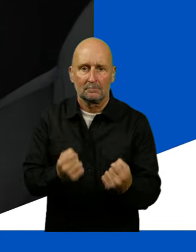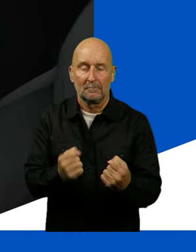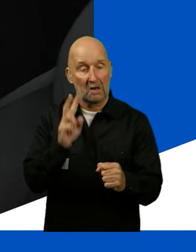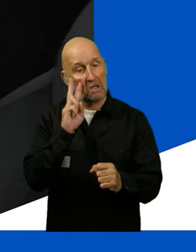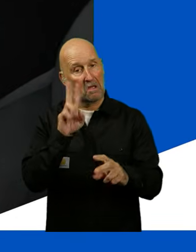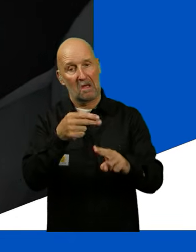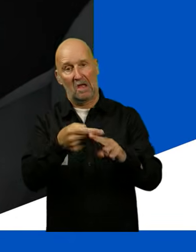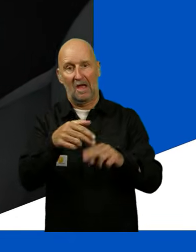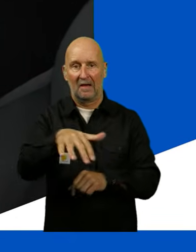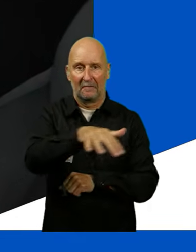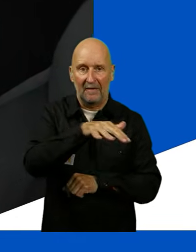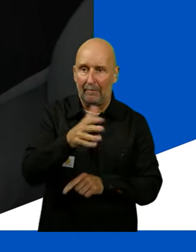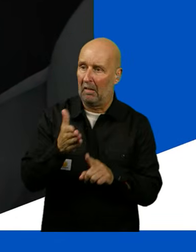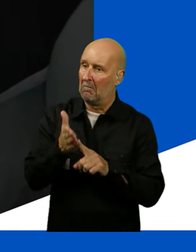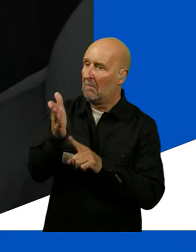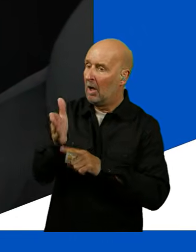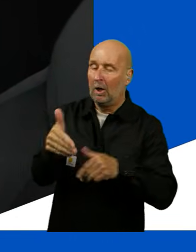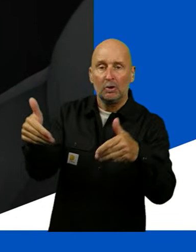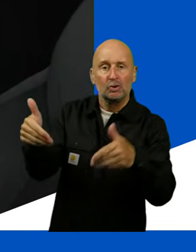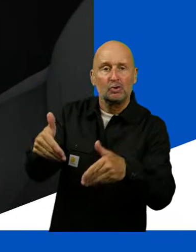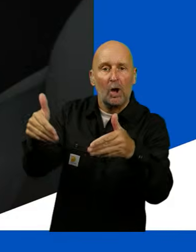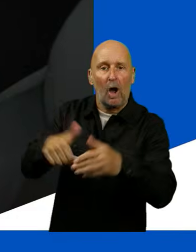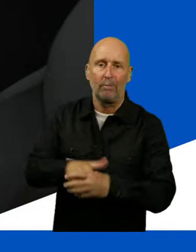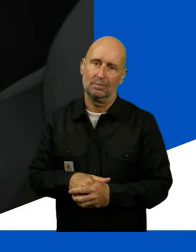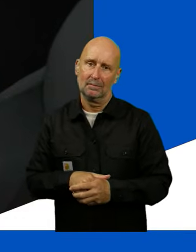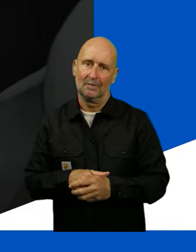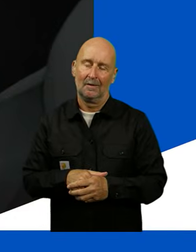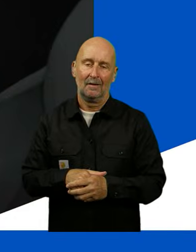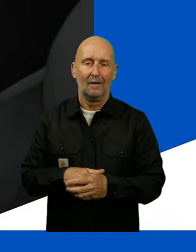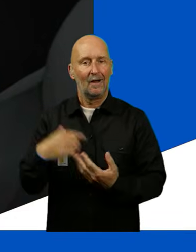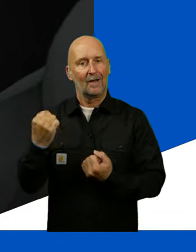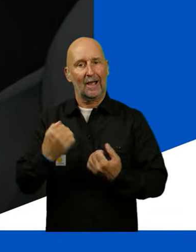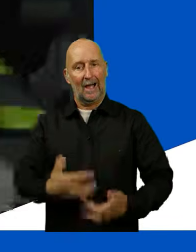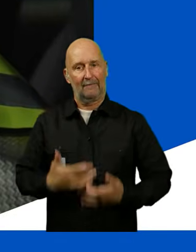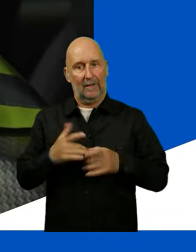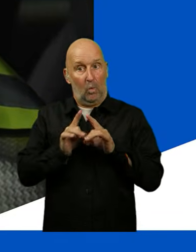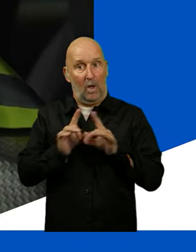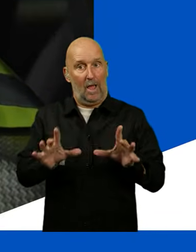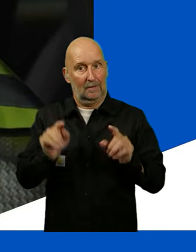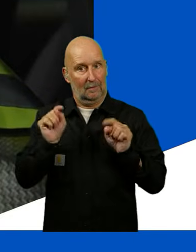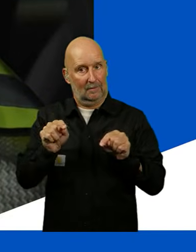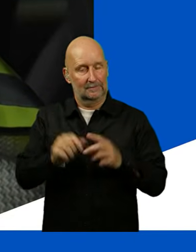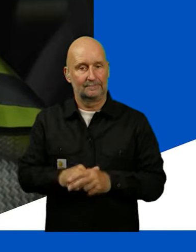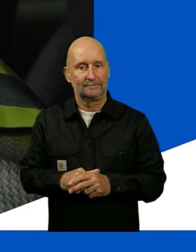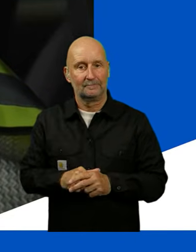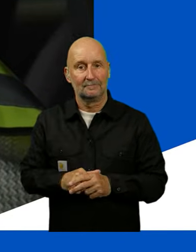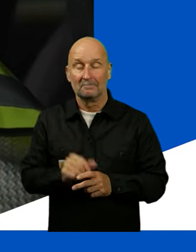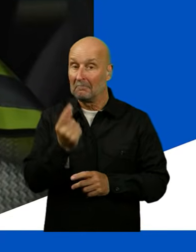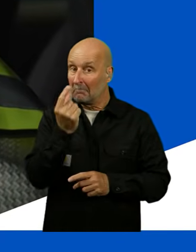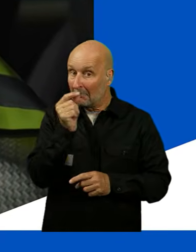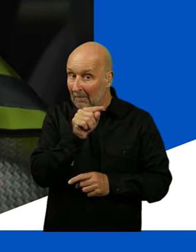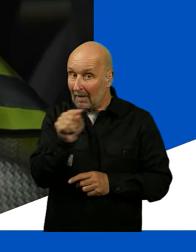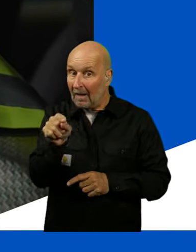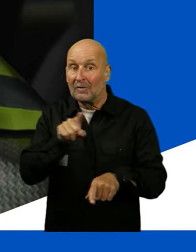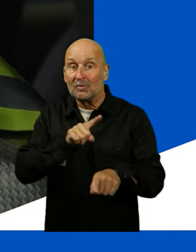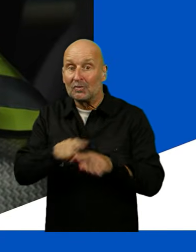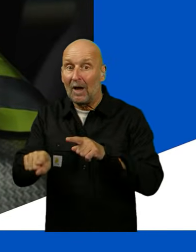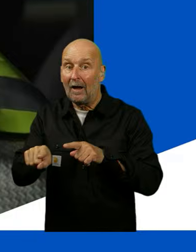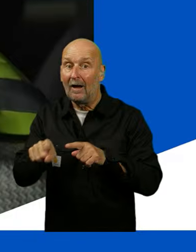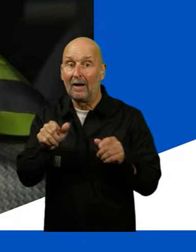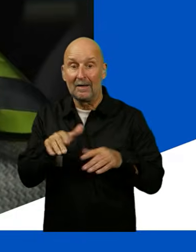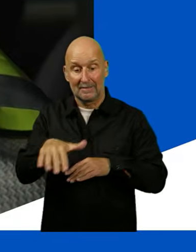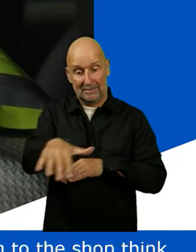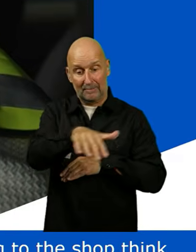family, pop into the shop, how the car would feel in those settings. And if you can, try parking the car in a